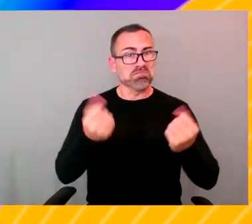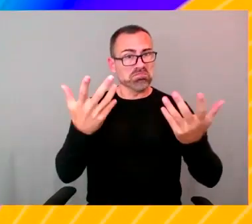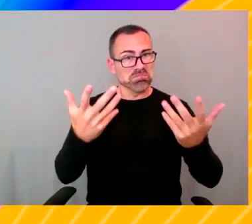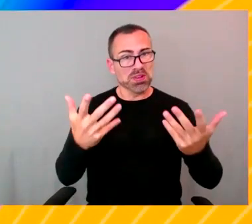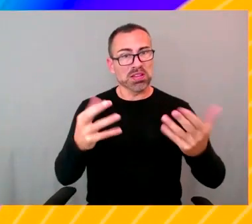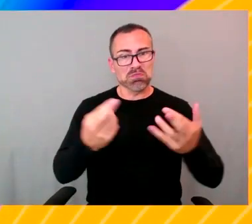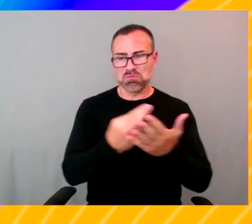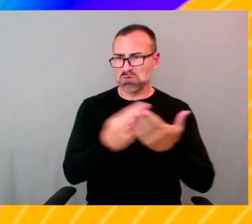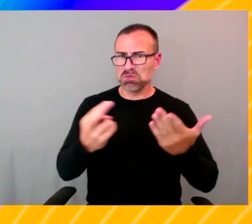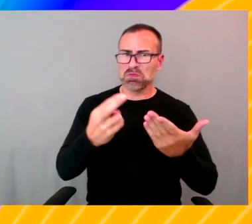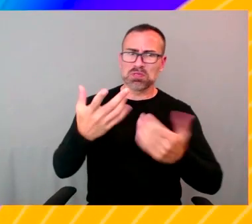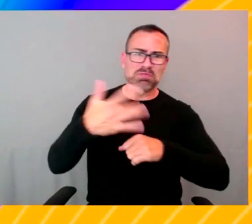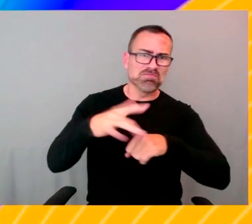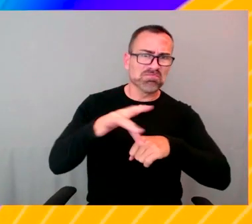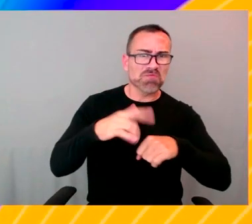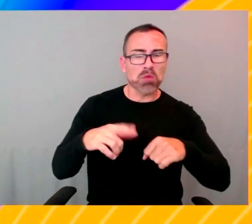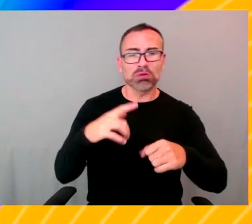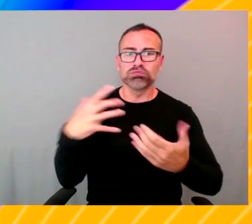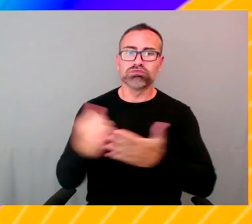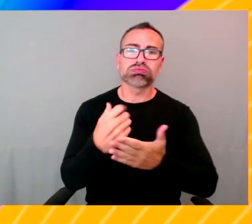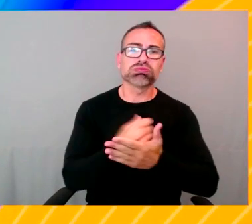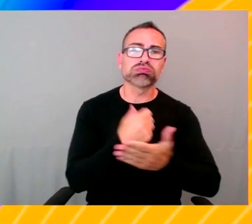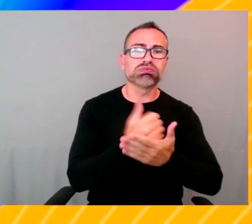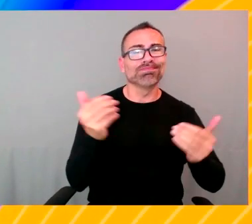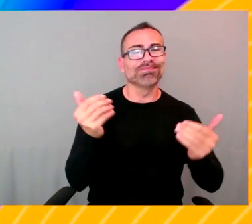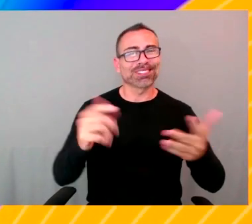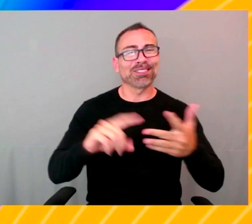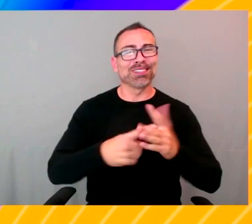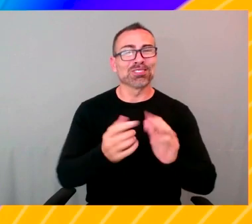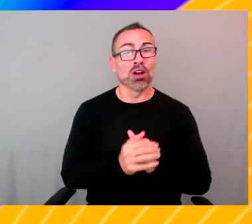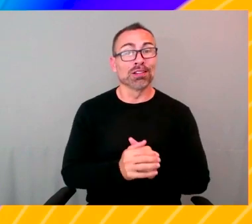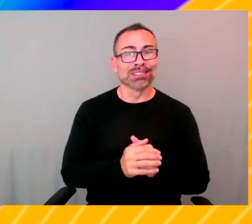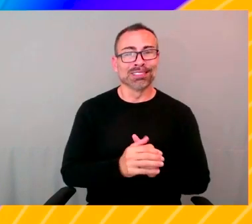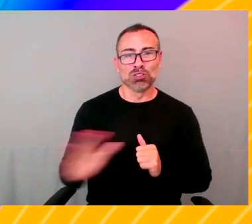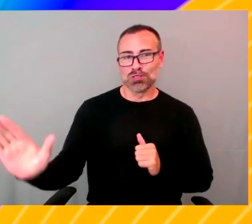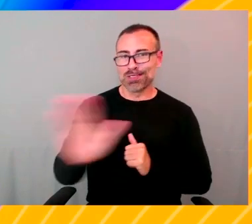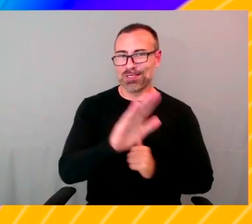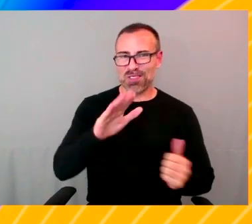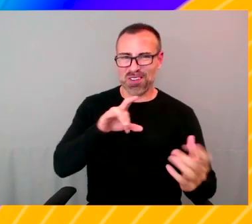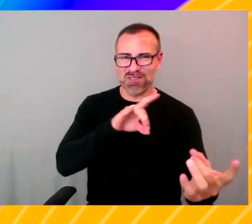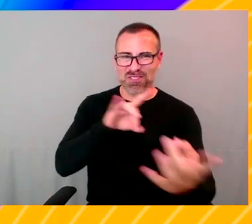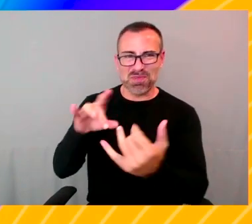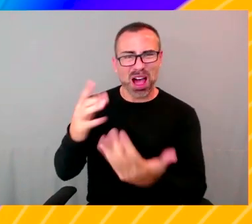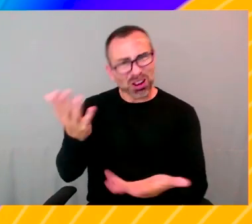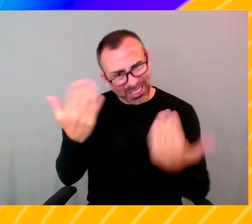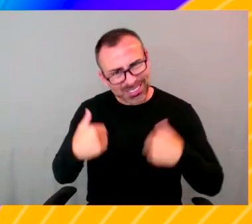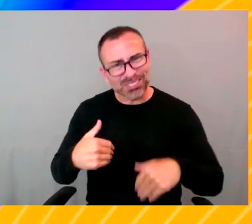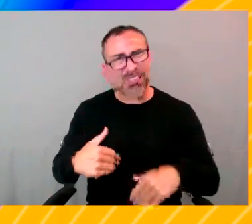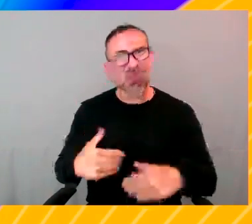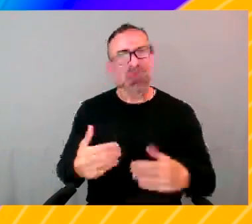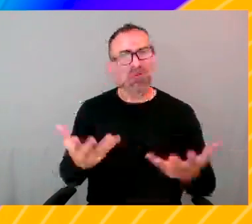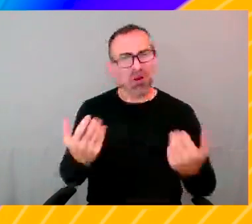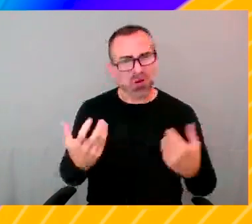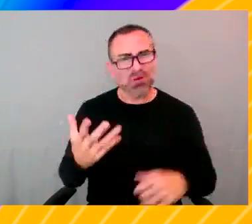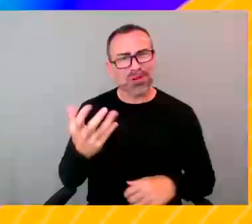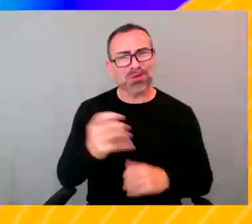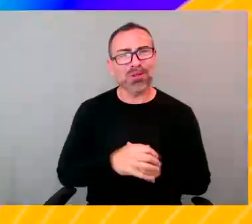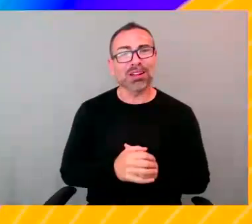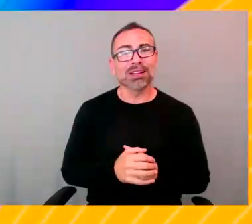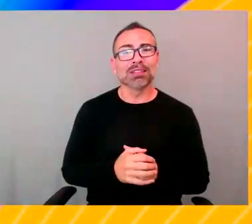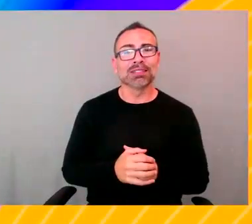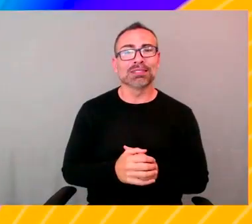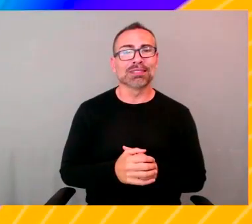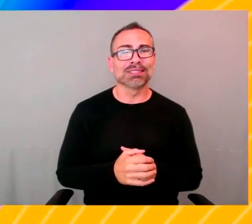so we're looking forward to hearing customer feedback. Yeah, awesome. And I also like that those data sets are just in the console, though that